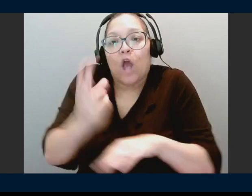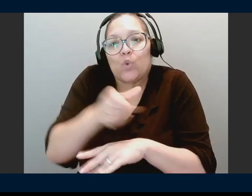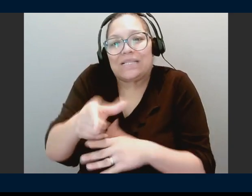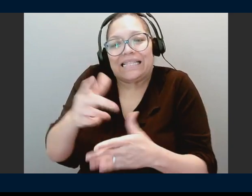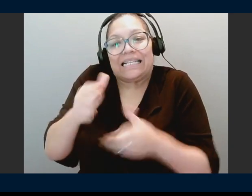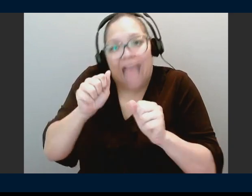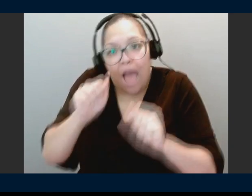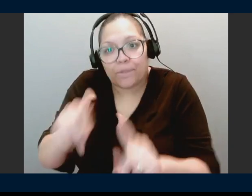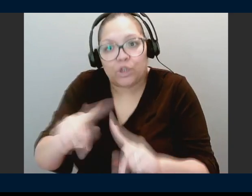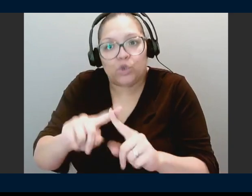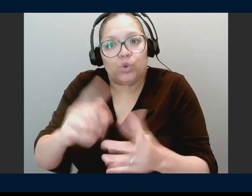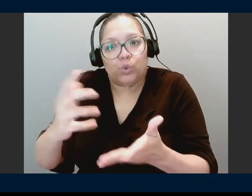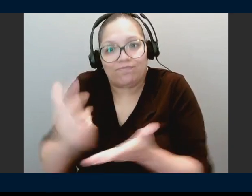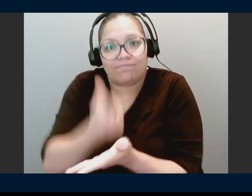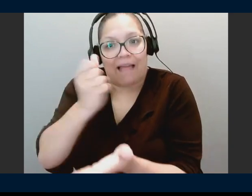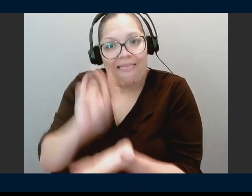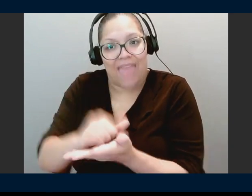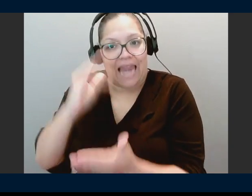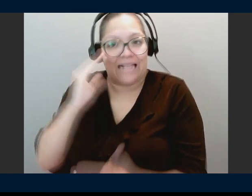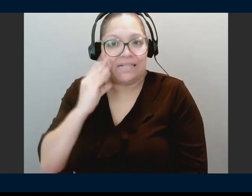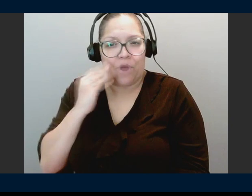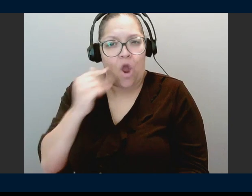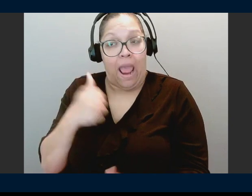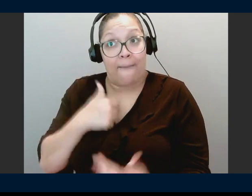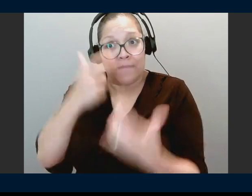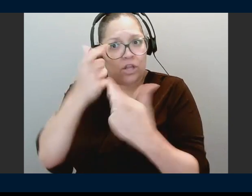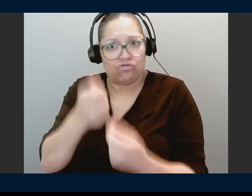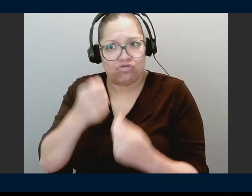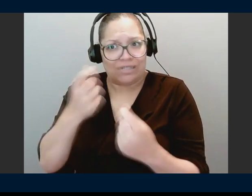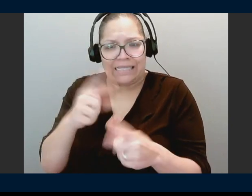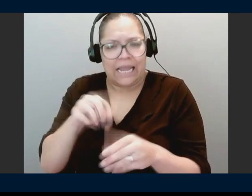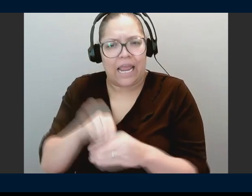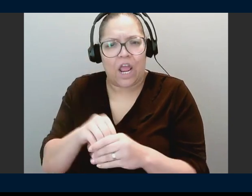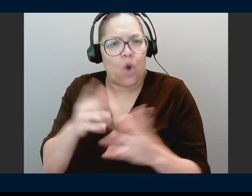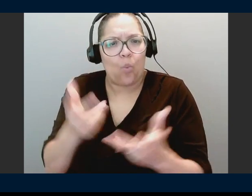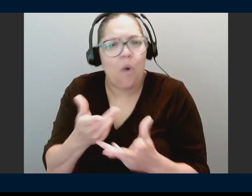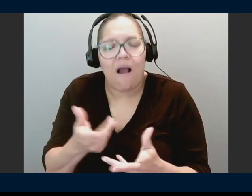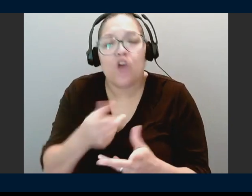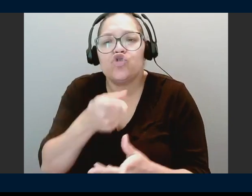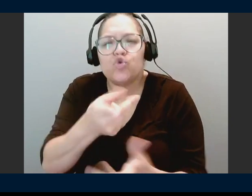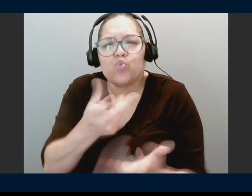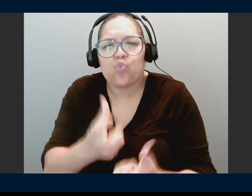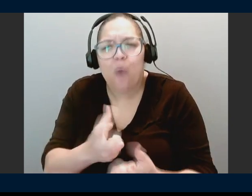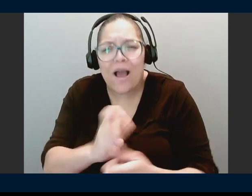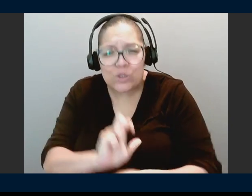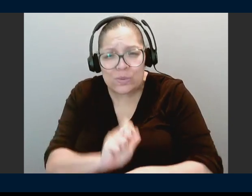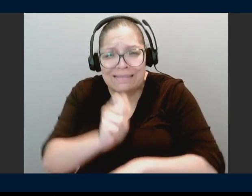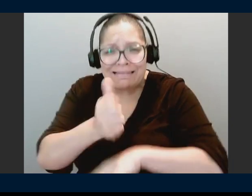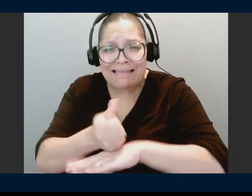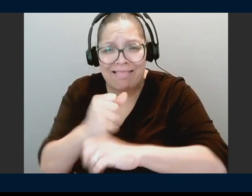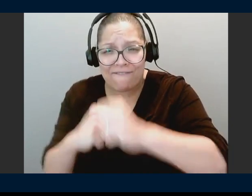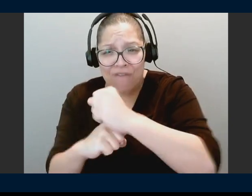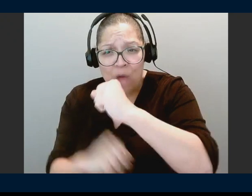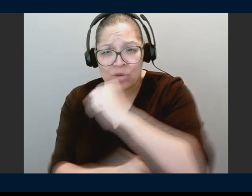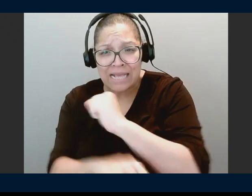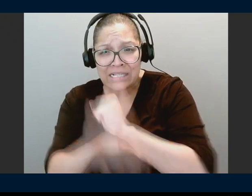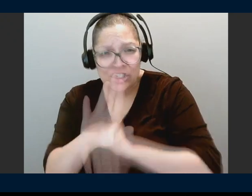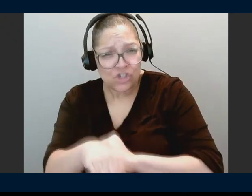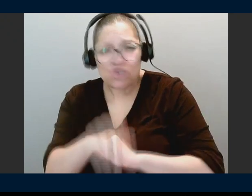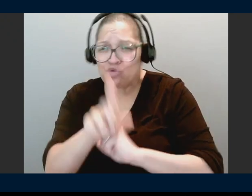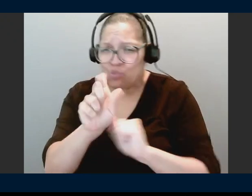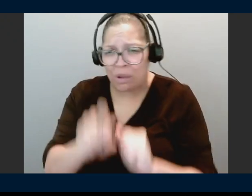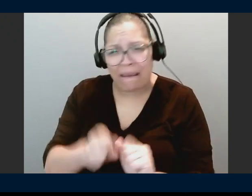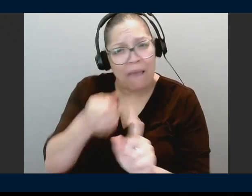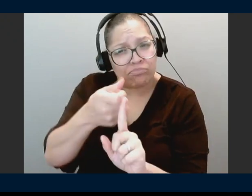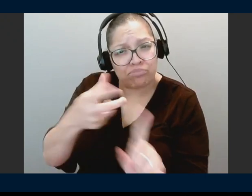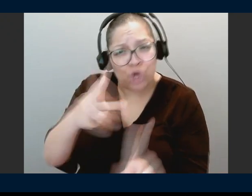I'm interested in. So that's where you kind of want to lay the foundation that though you haven't had experience, you can list your interests